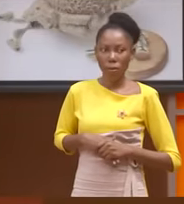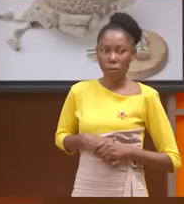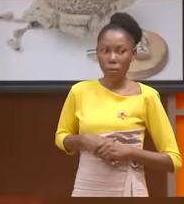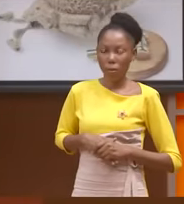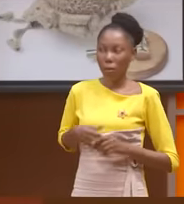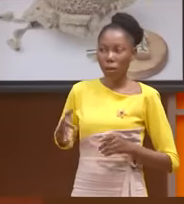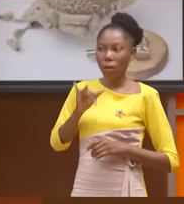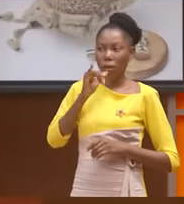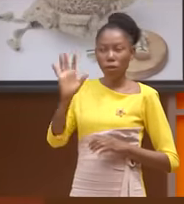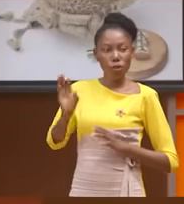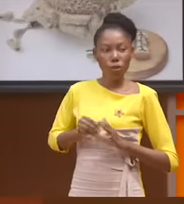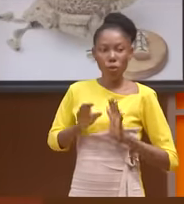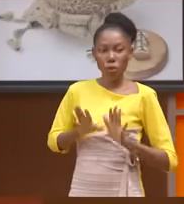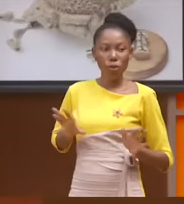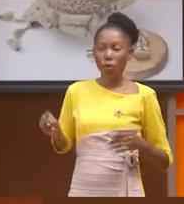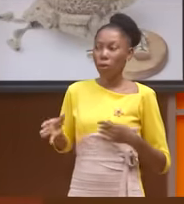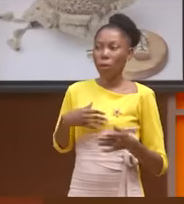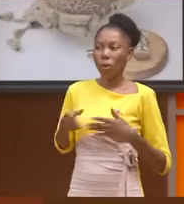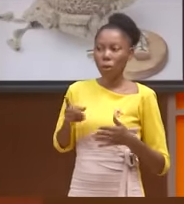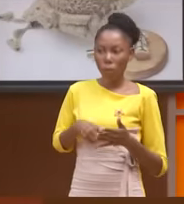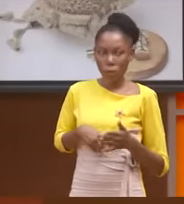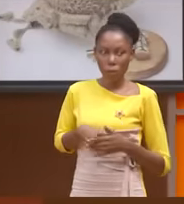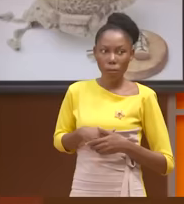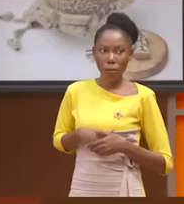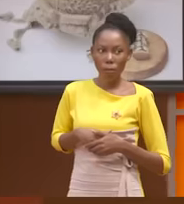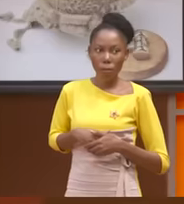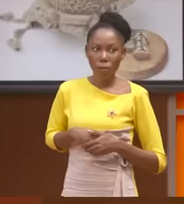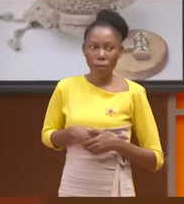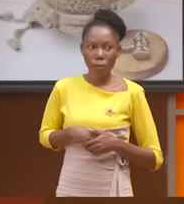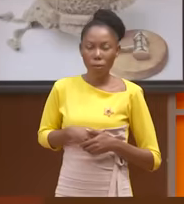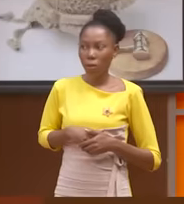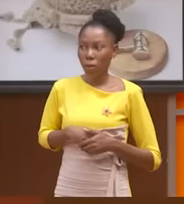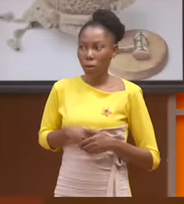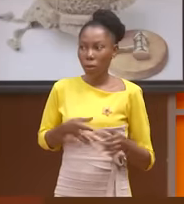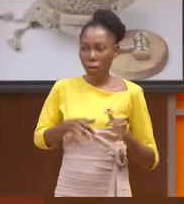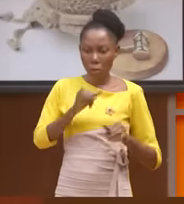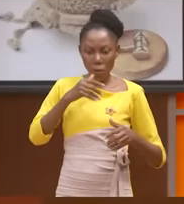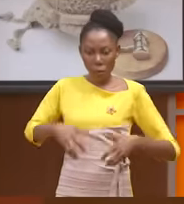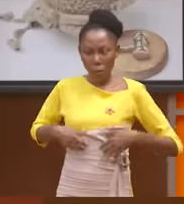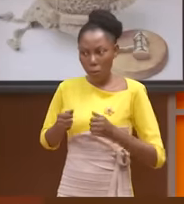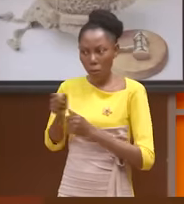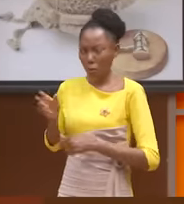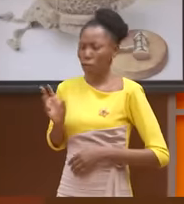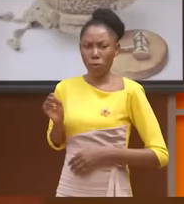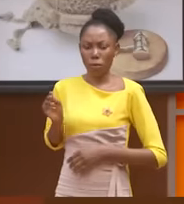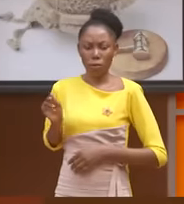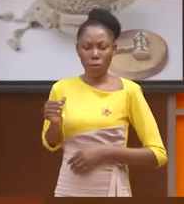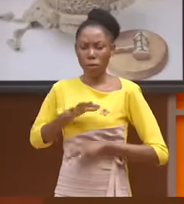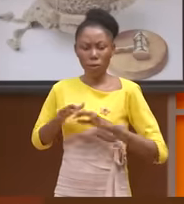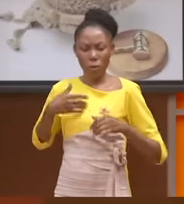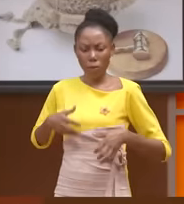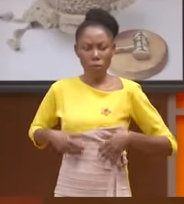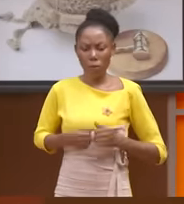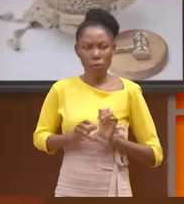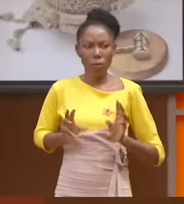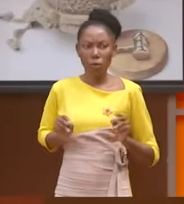These are your children, regardless of what, whatever. I'm sure they have not offended you. I don't have any issue with my children. Speak